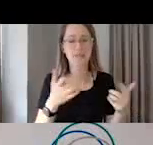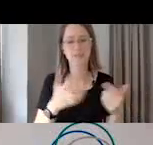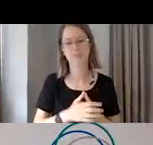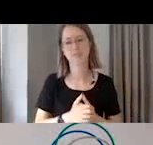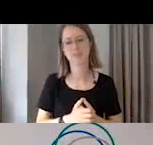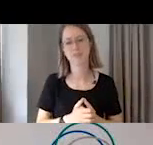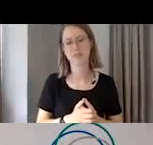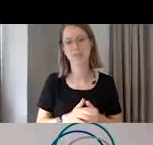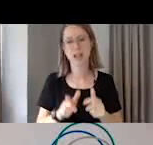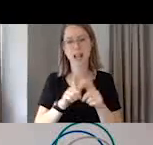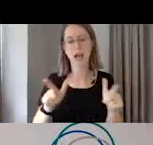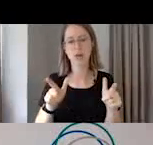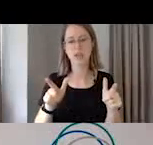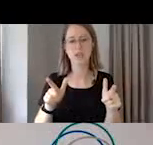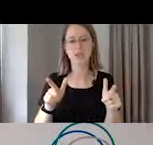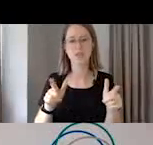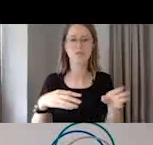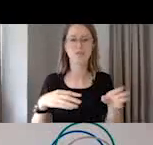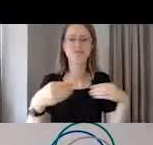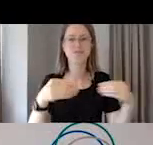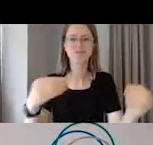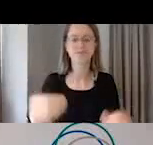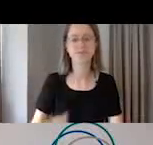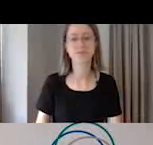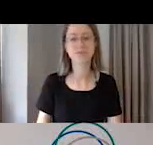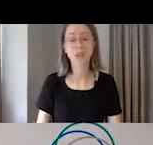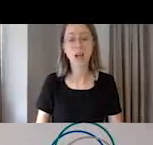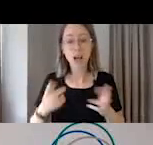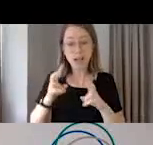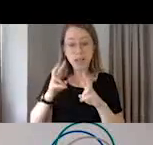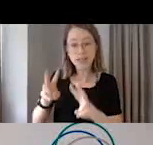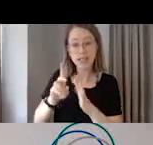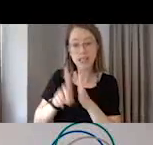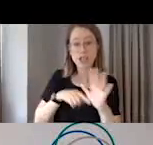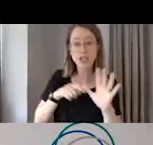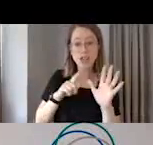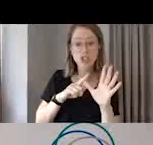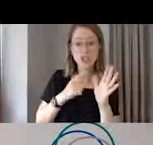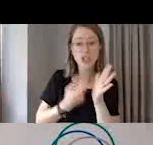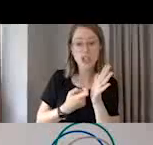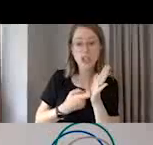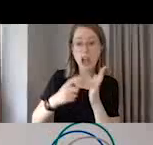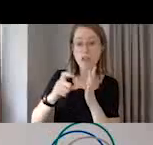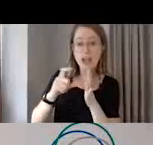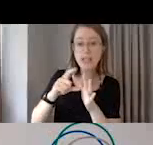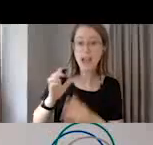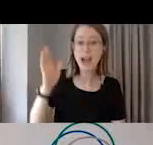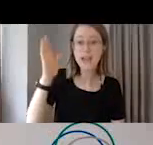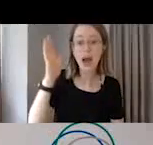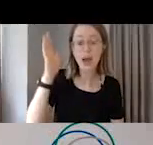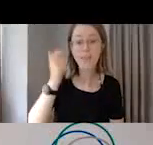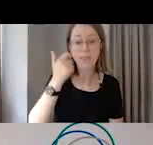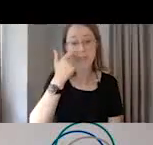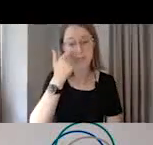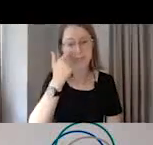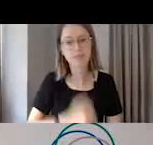The language is a work in progress. I can see Jared has the hand up. Please, if you can unmute yourself, and